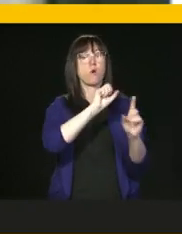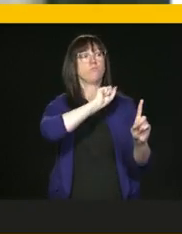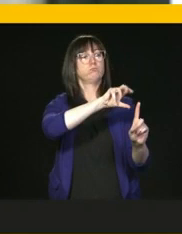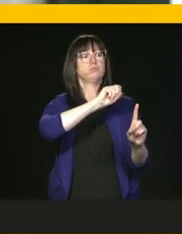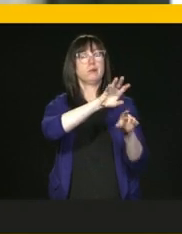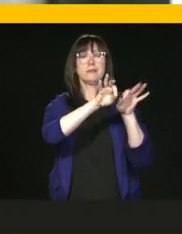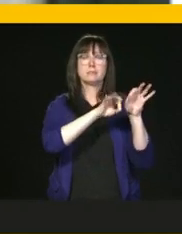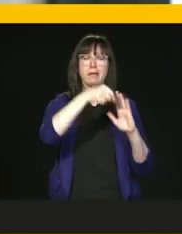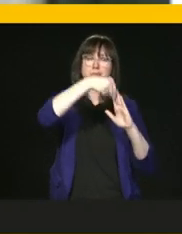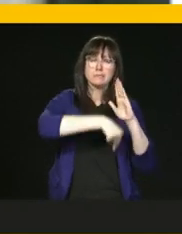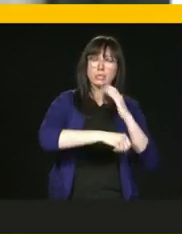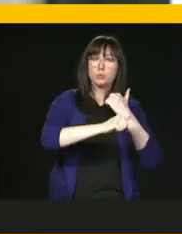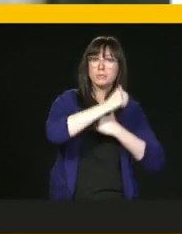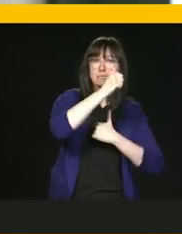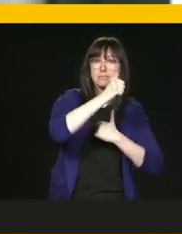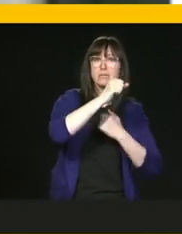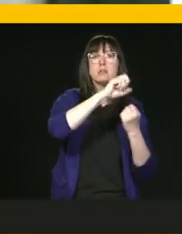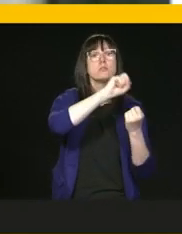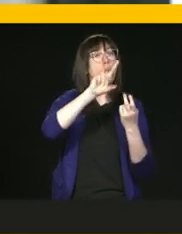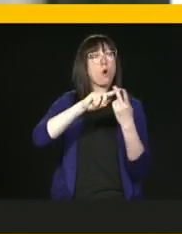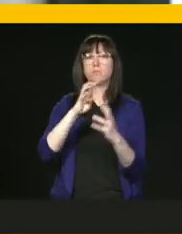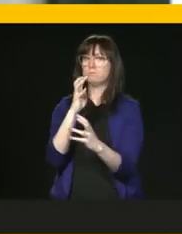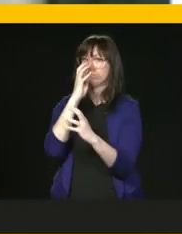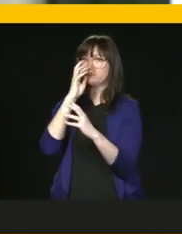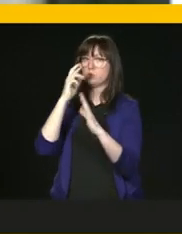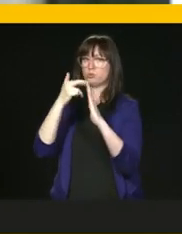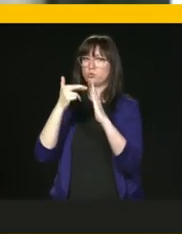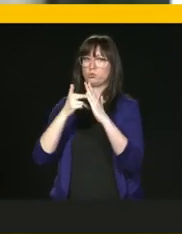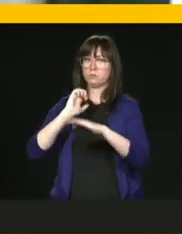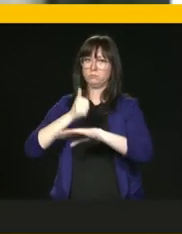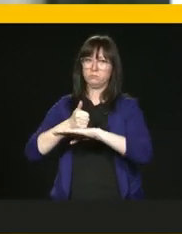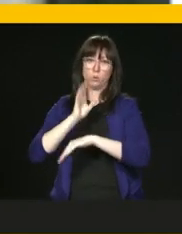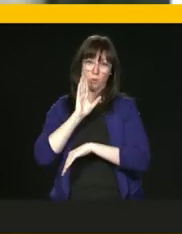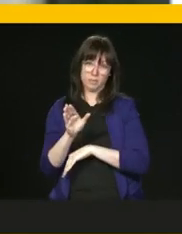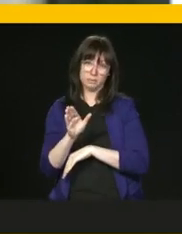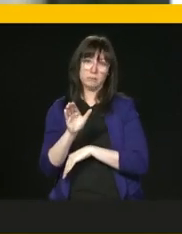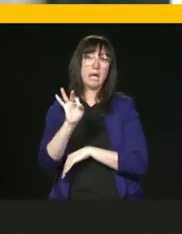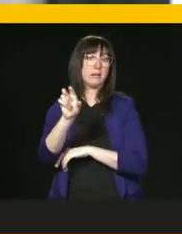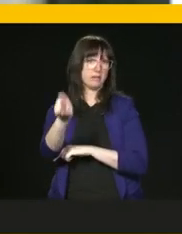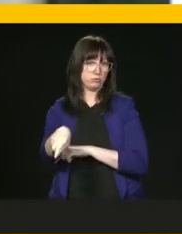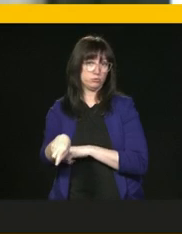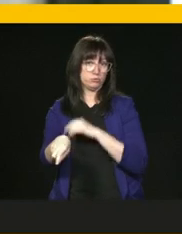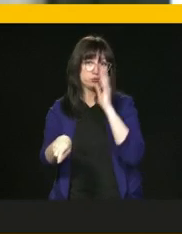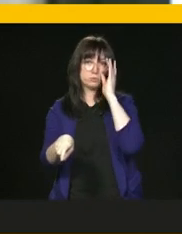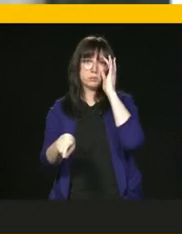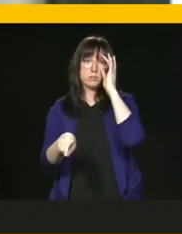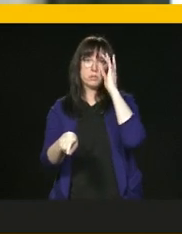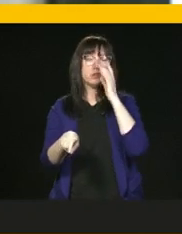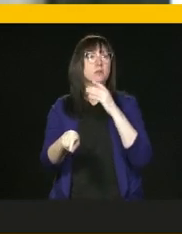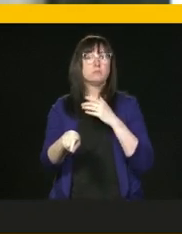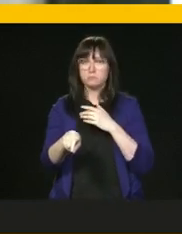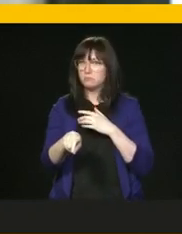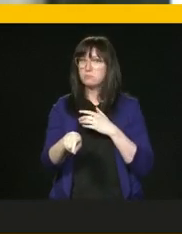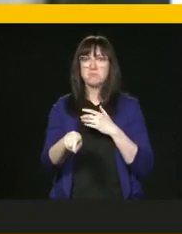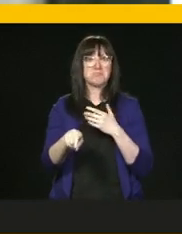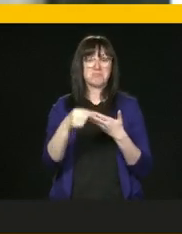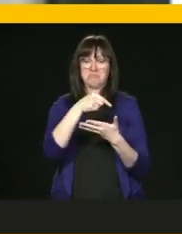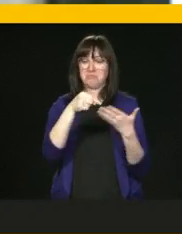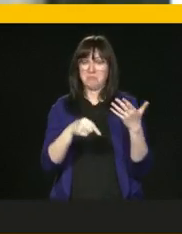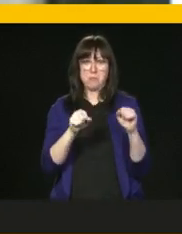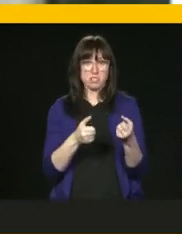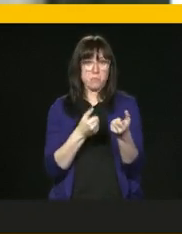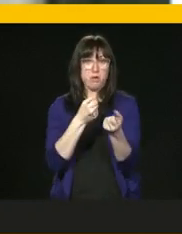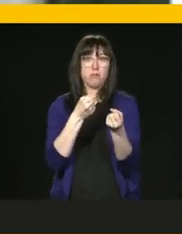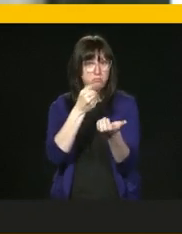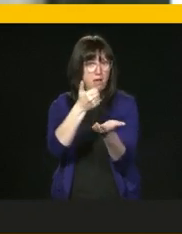risks or by enforcing the rules, if that's needed. Nothing that could help is off the table.